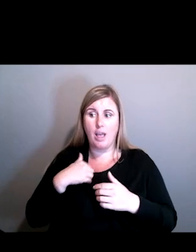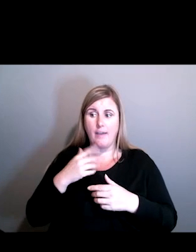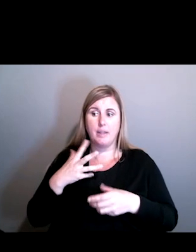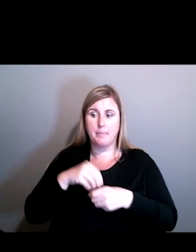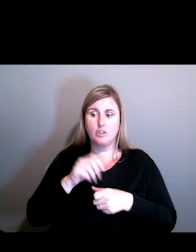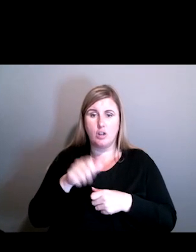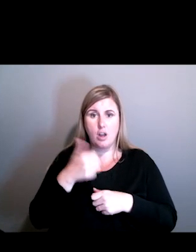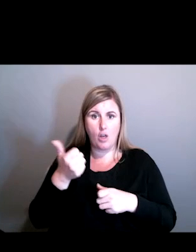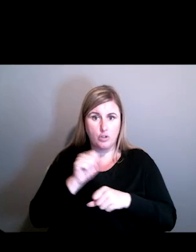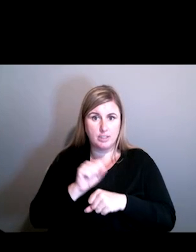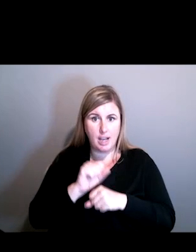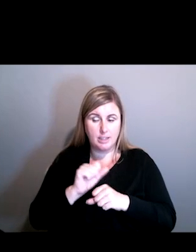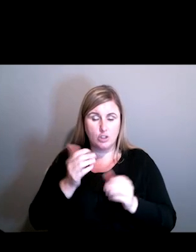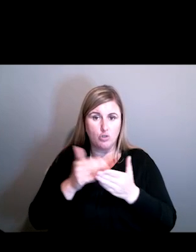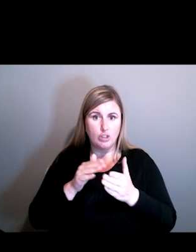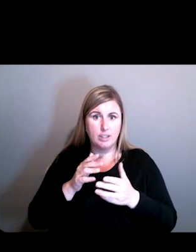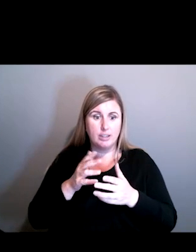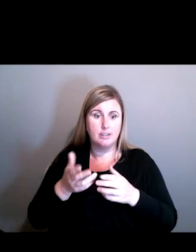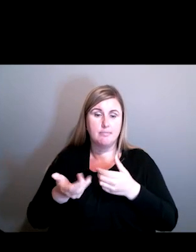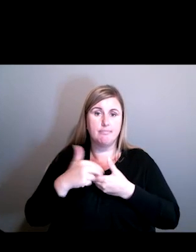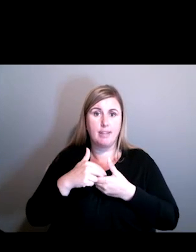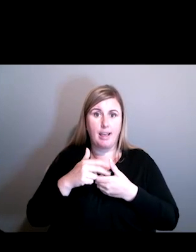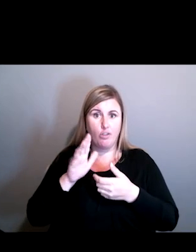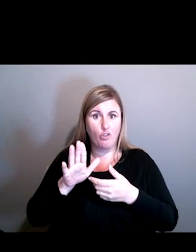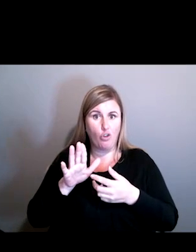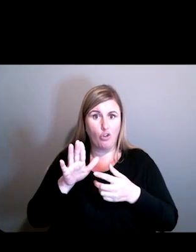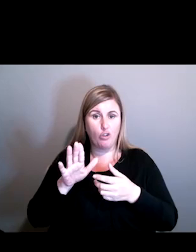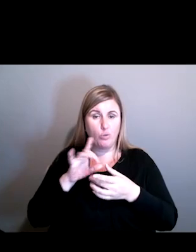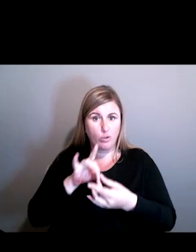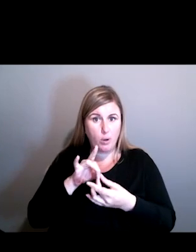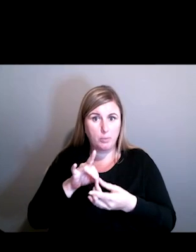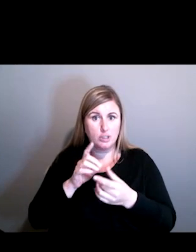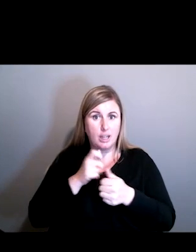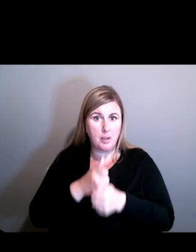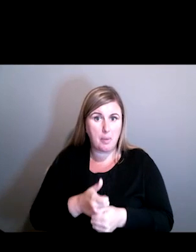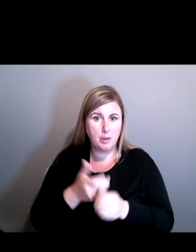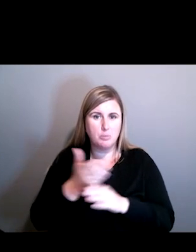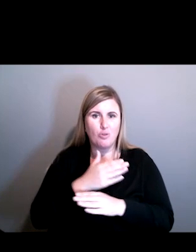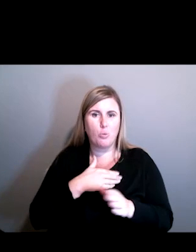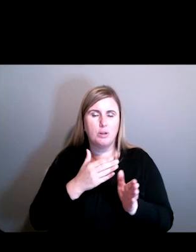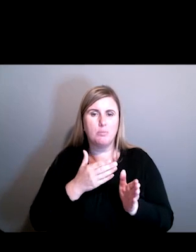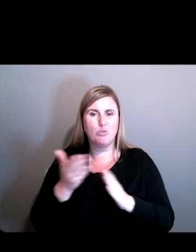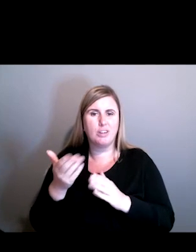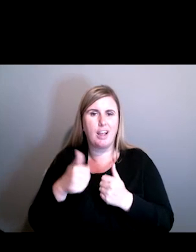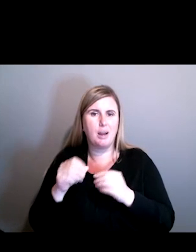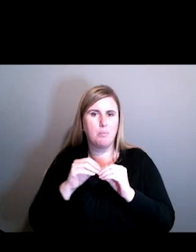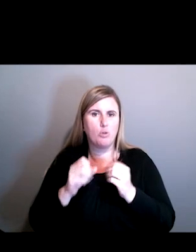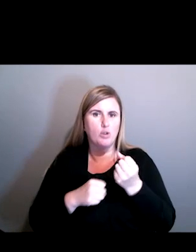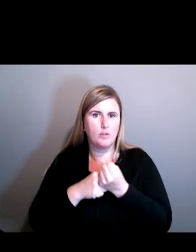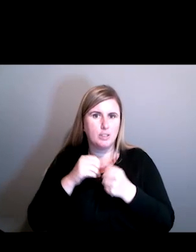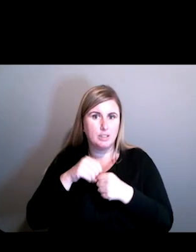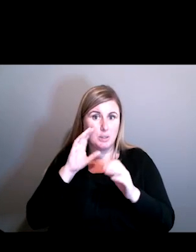other tasks and regain compliance and cooperation before we bring any reinforcers back into the